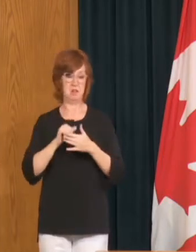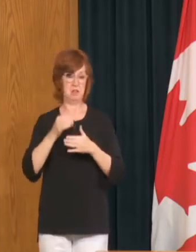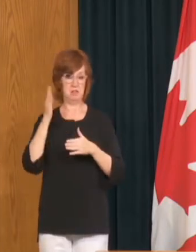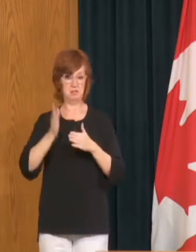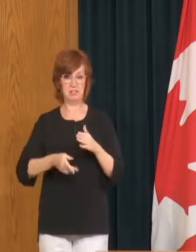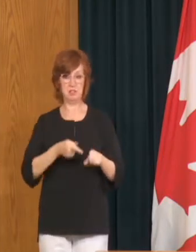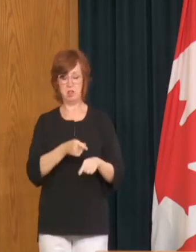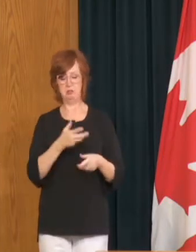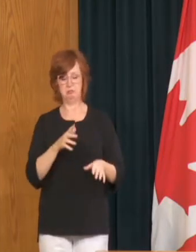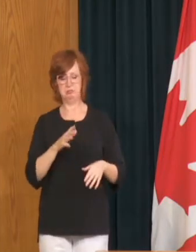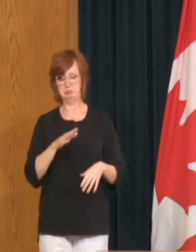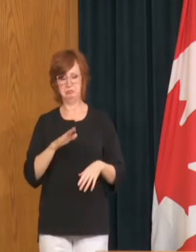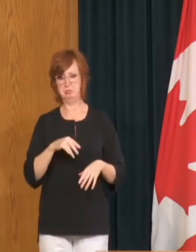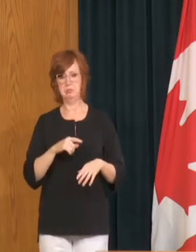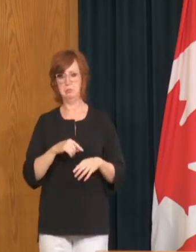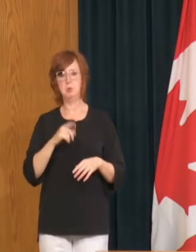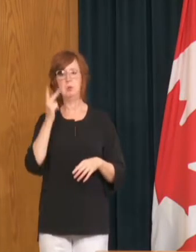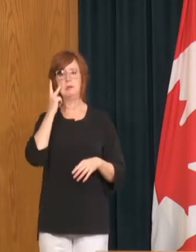take our next question on the line.